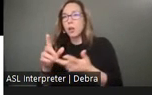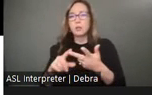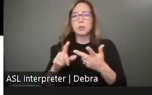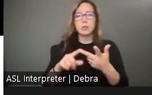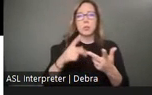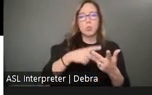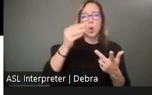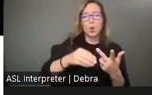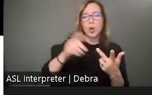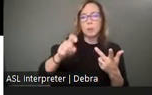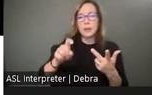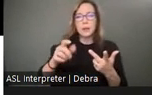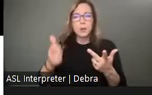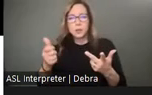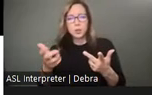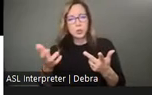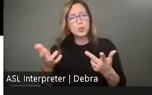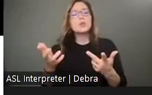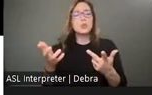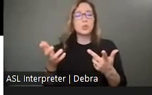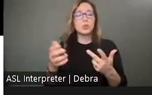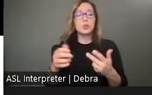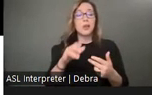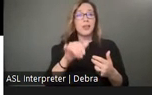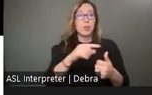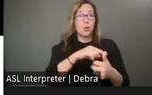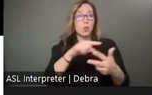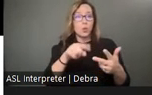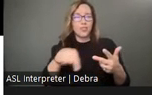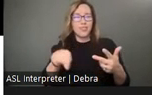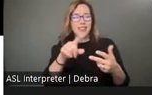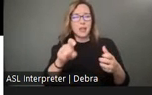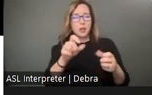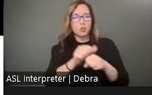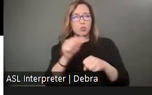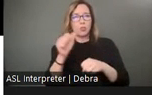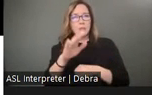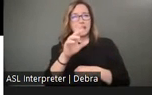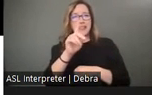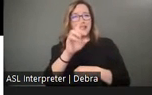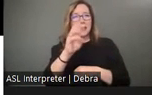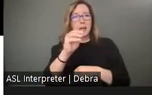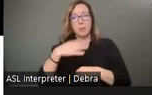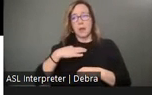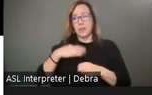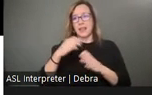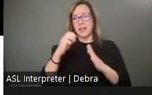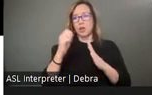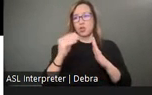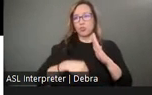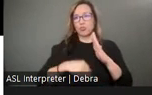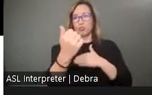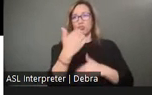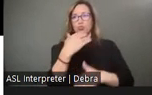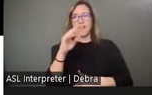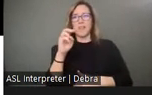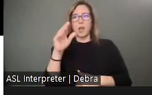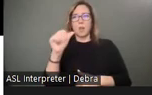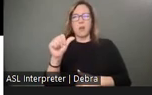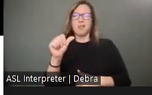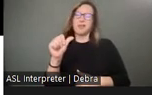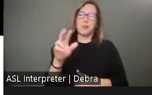well. The state, tribe, or territory would need to submit a DCM application to FEMA. And you'll see here, it says within about